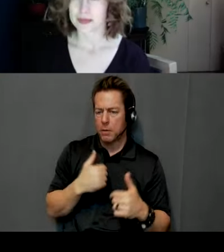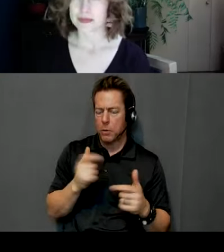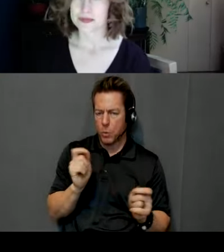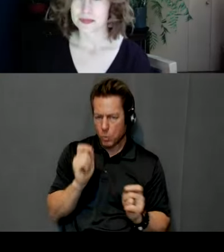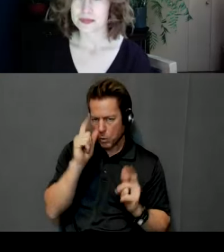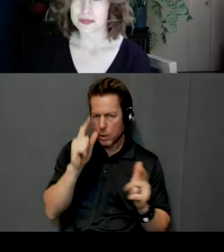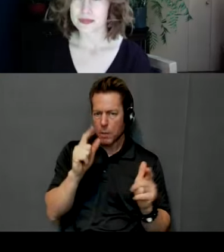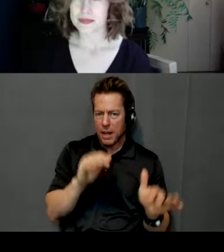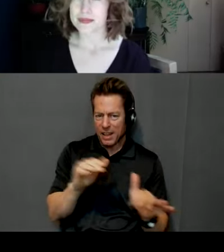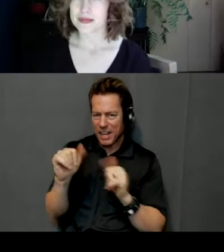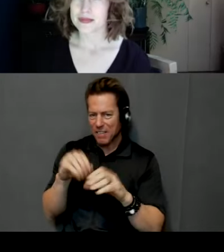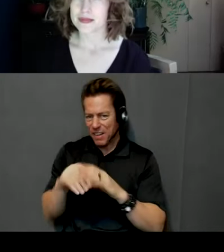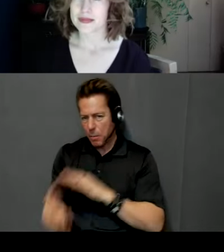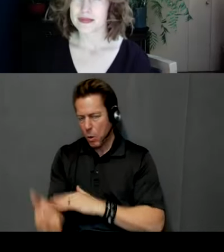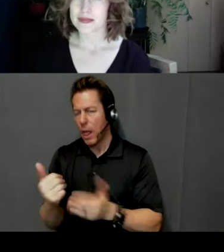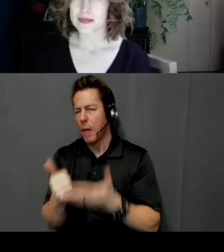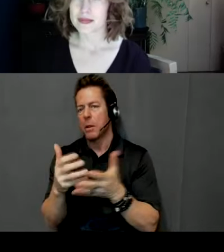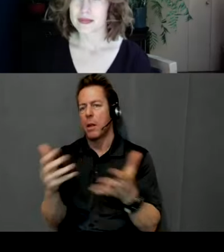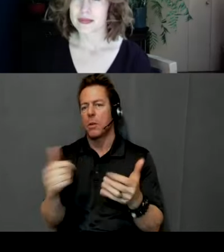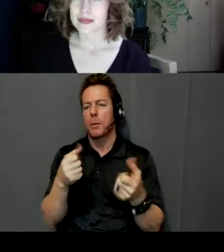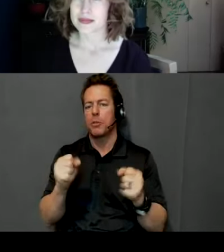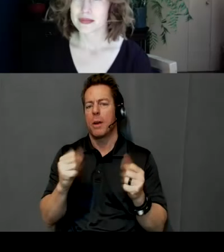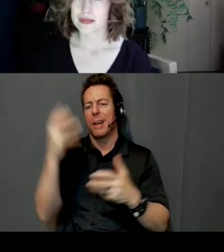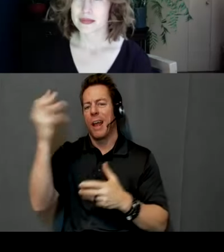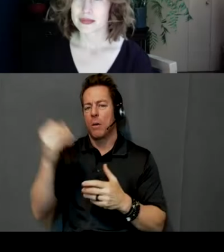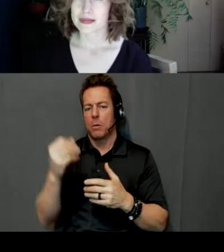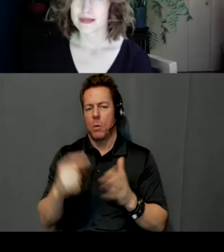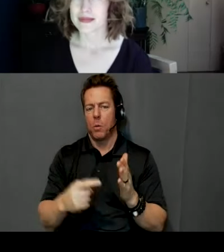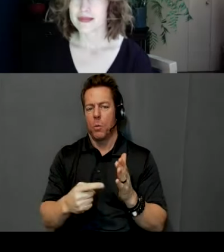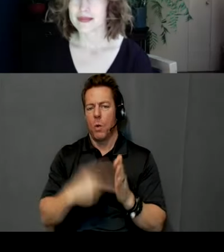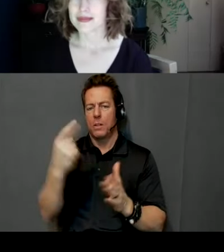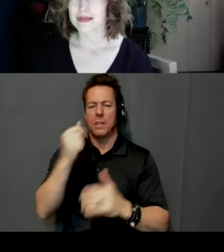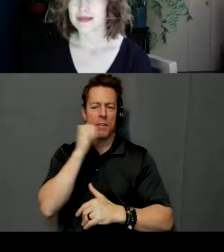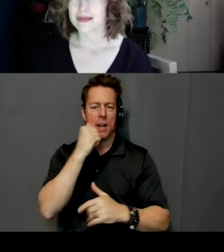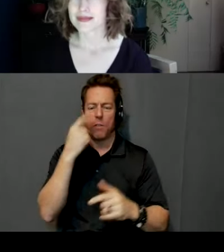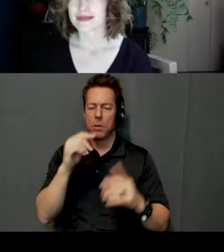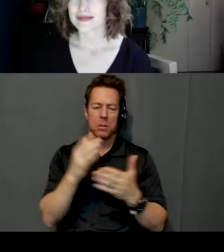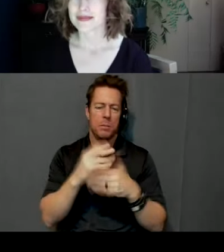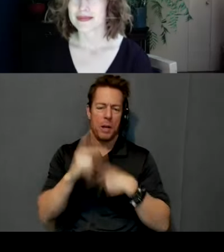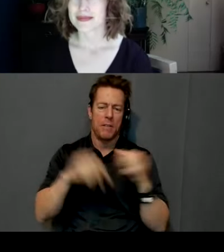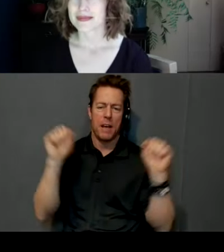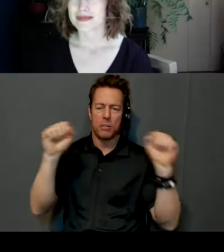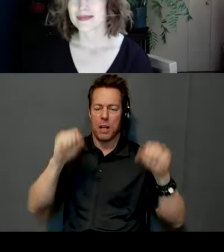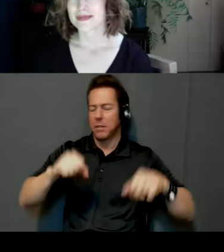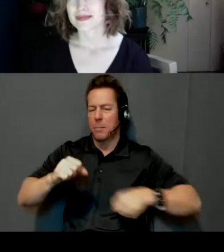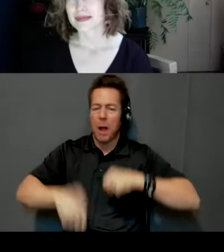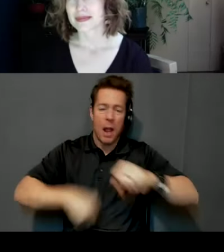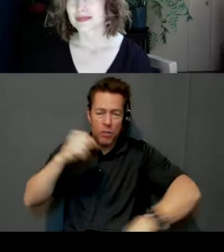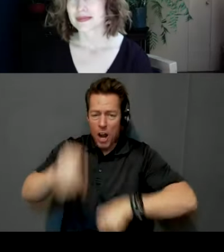helps so much. So I've been trying to get out at least once a day for some sort of exercise, like bike riding